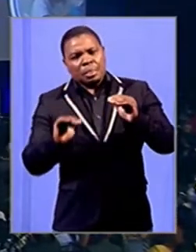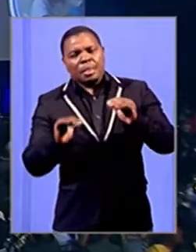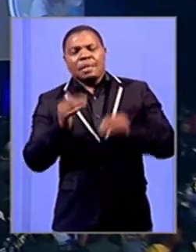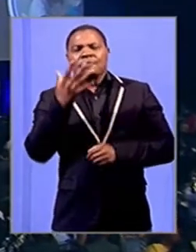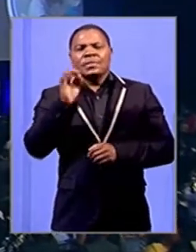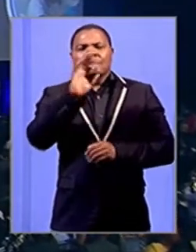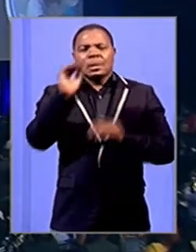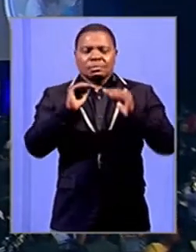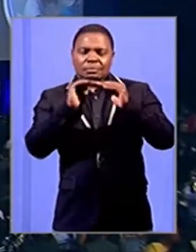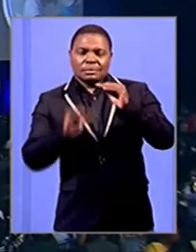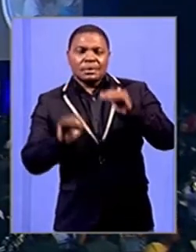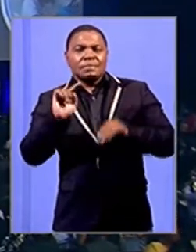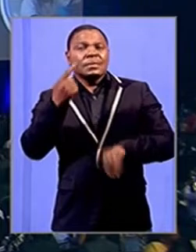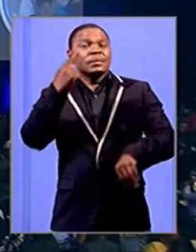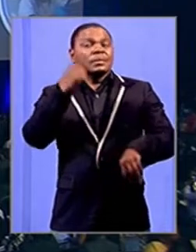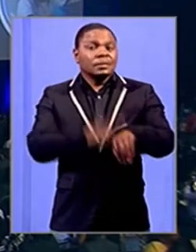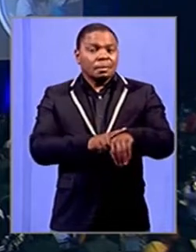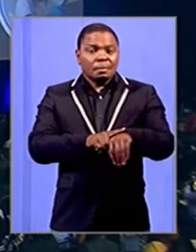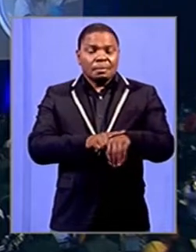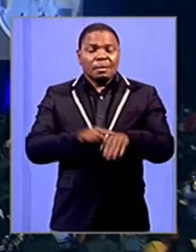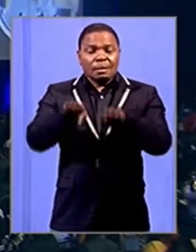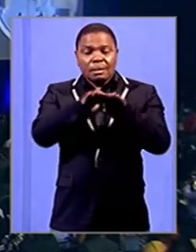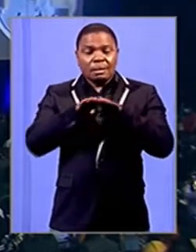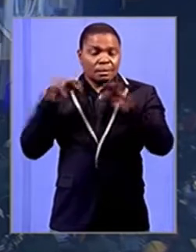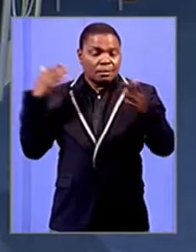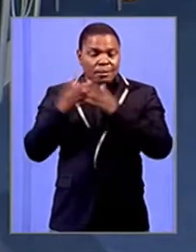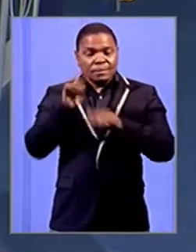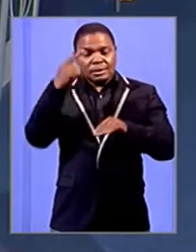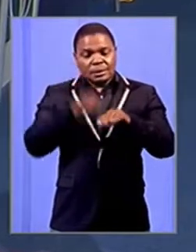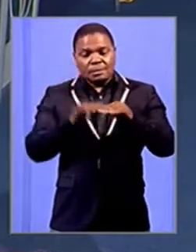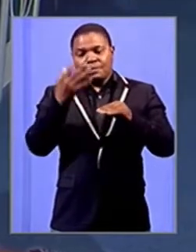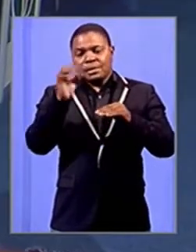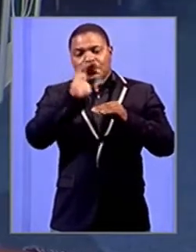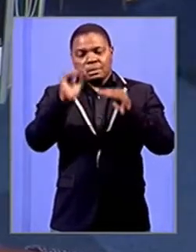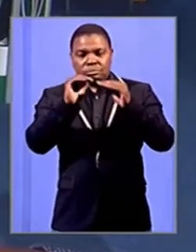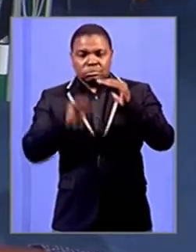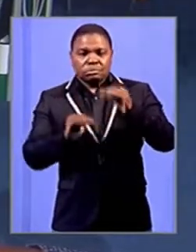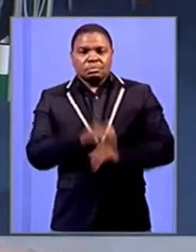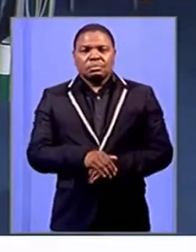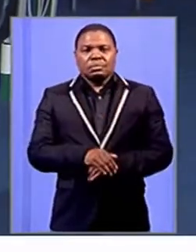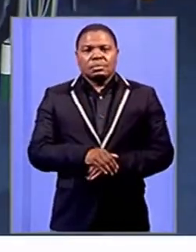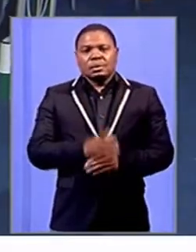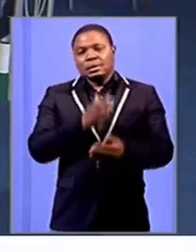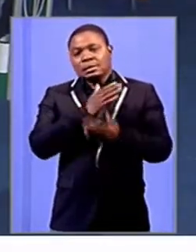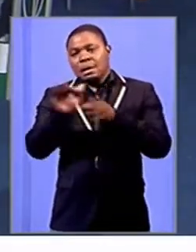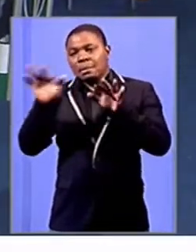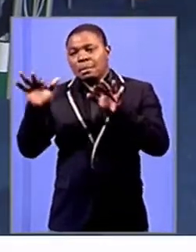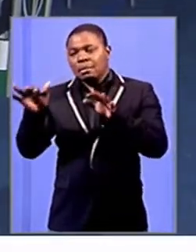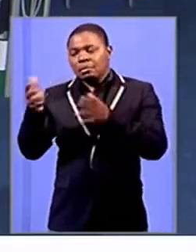50 lekgetlo la pele ha e sa le naha e kene demokrasing. There are people we will not talk to.